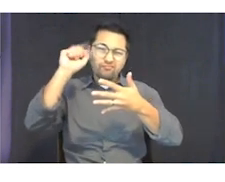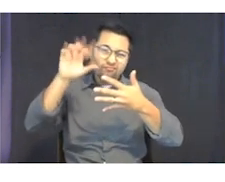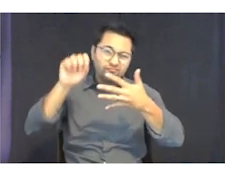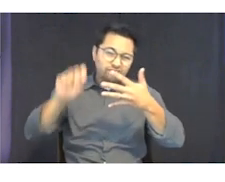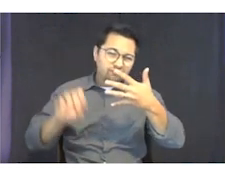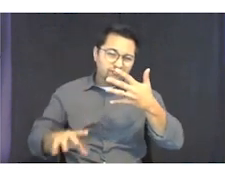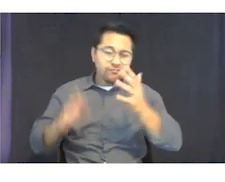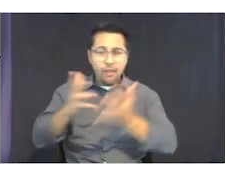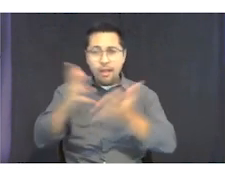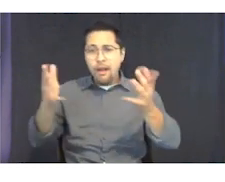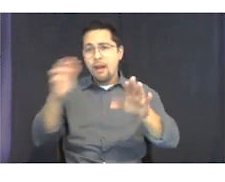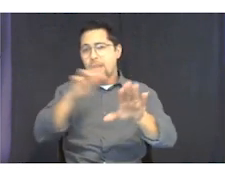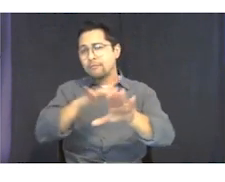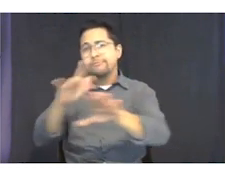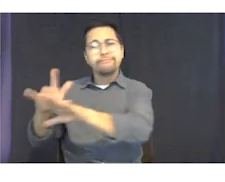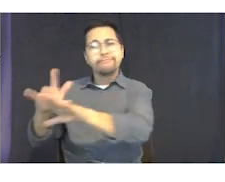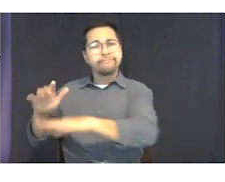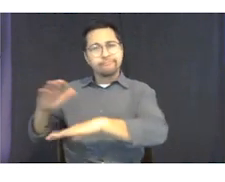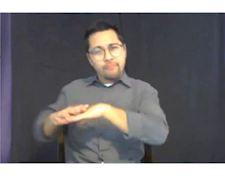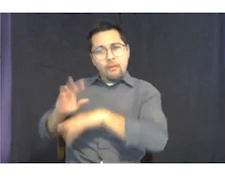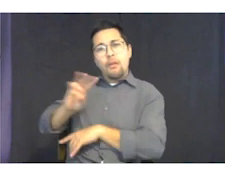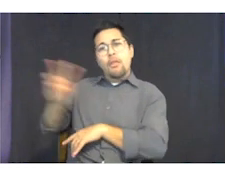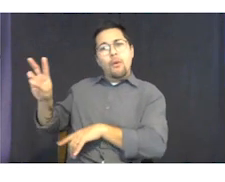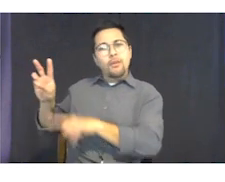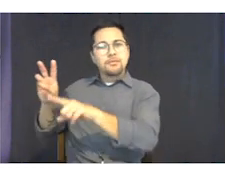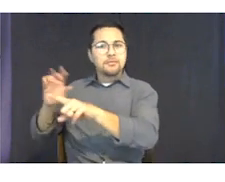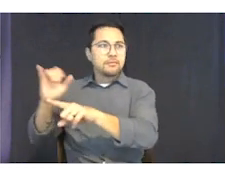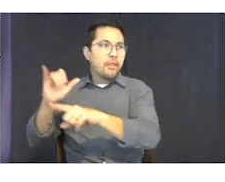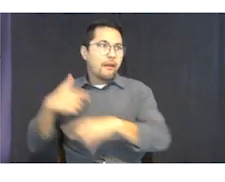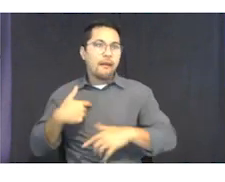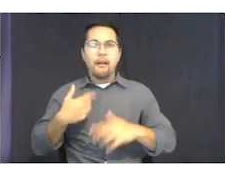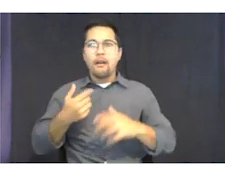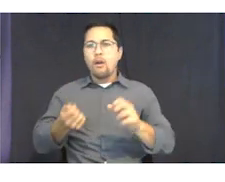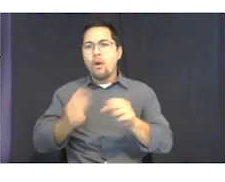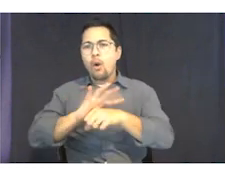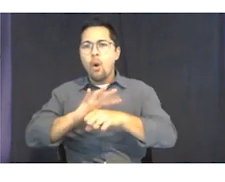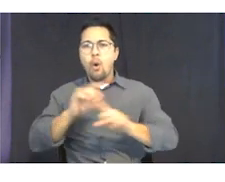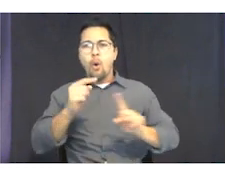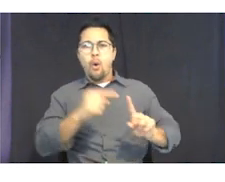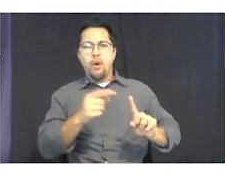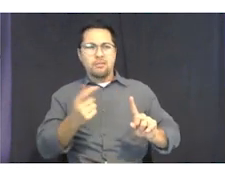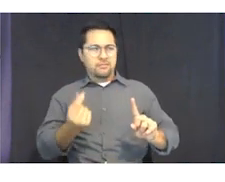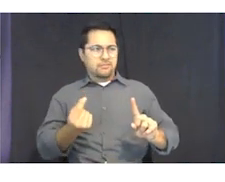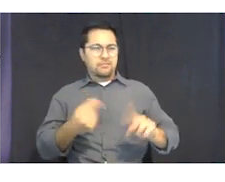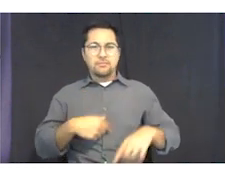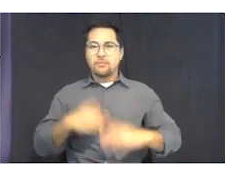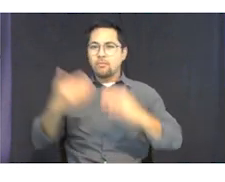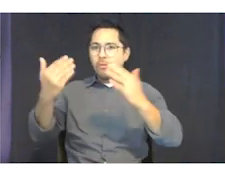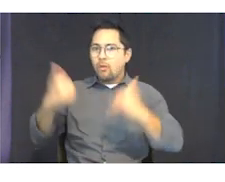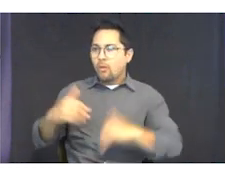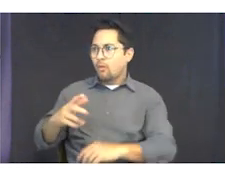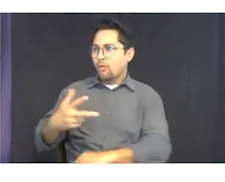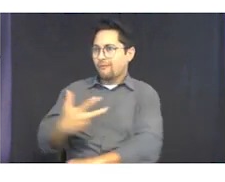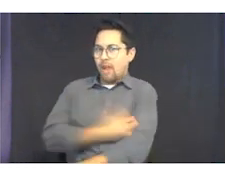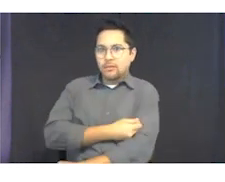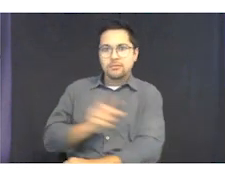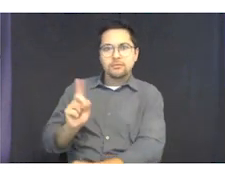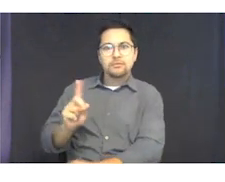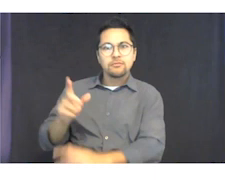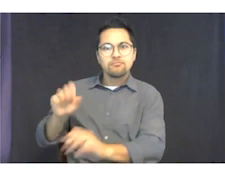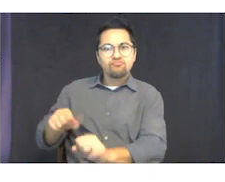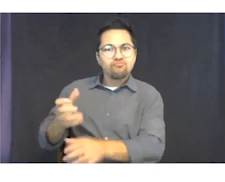website. Everything from what is COVID to where can I get a vaccine, basically,